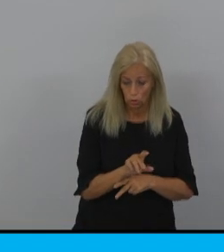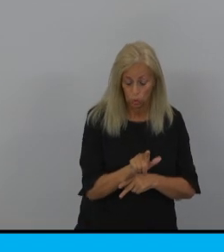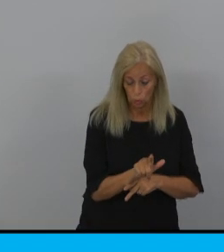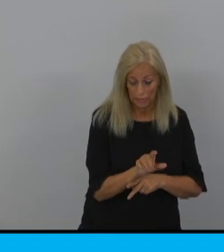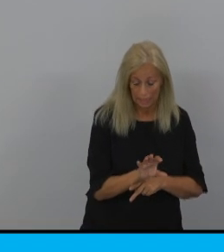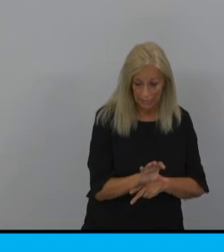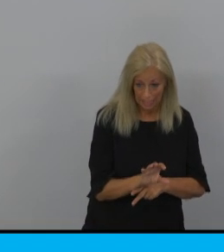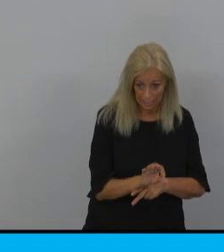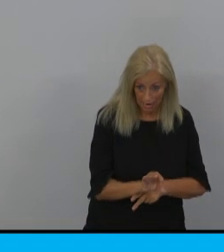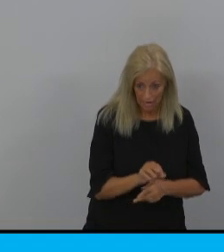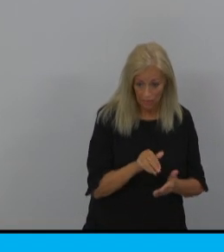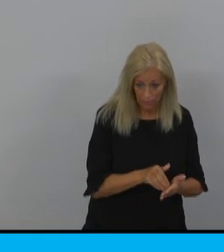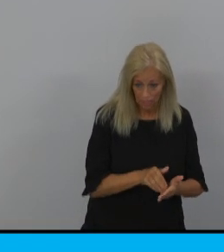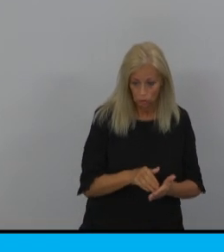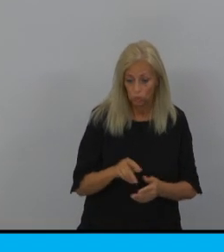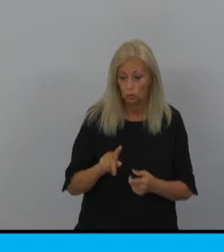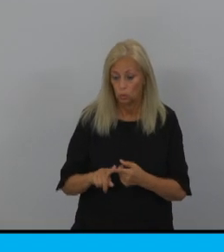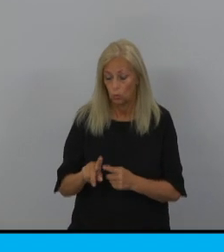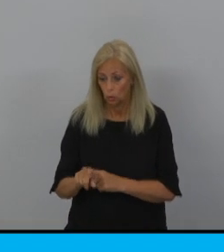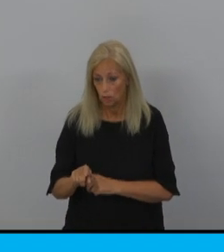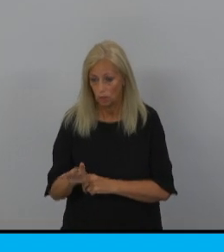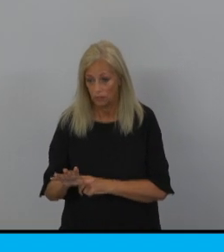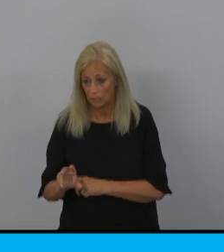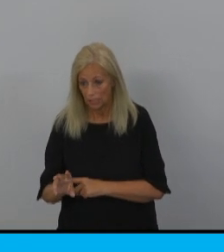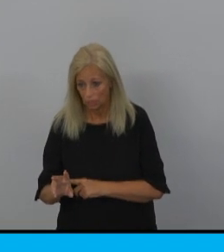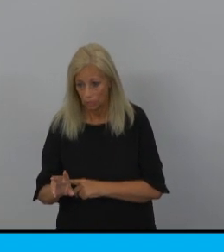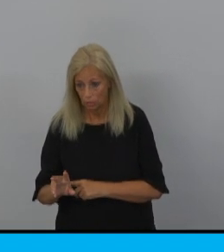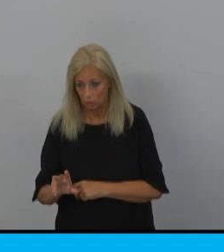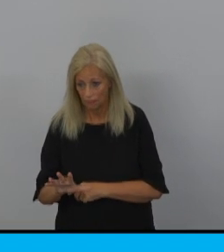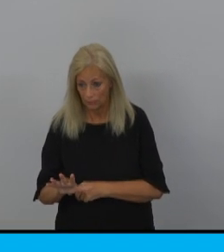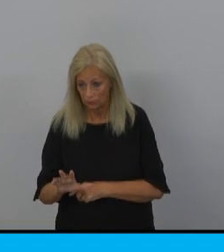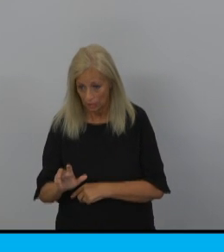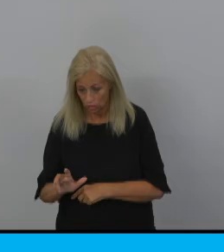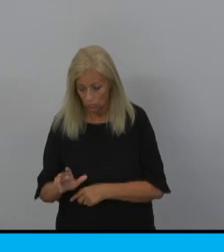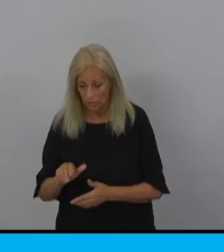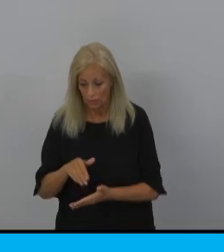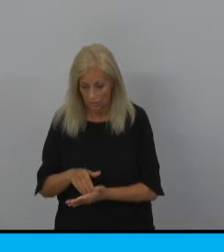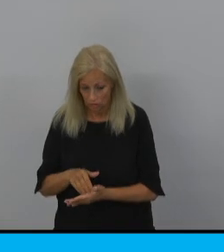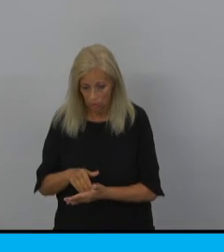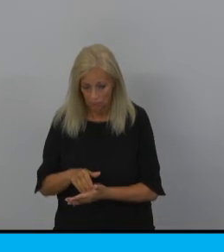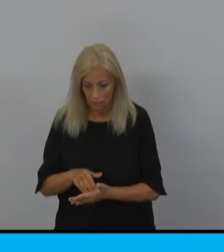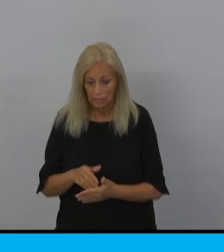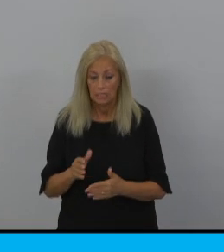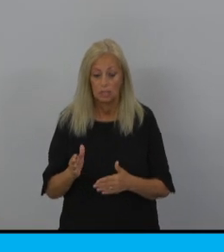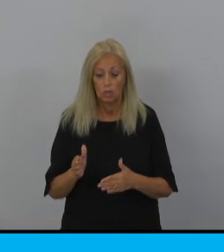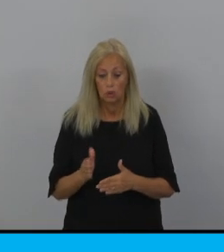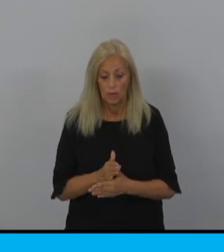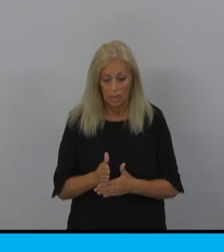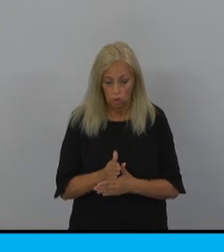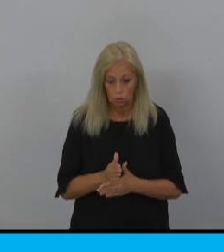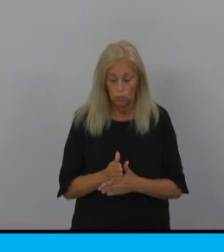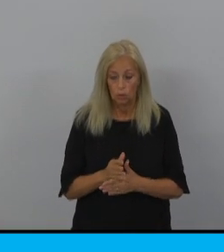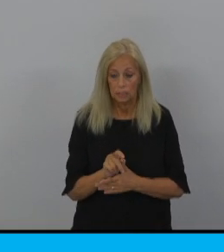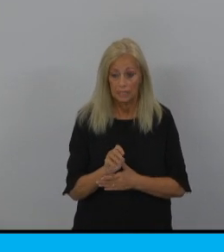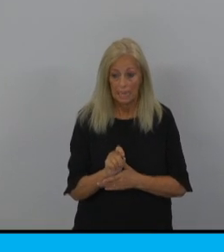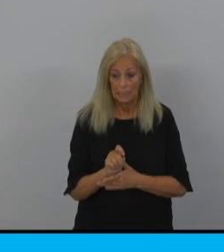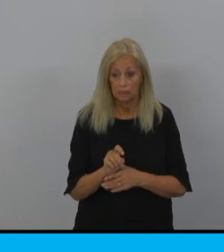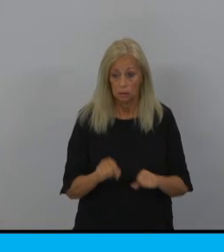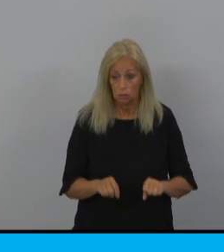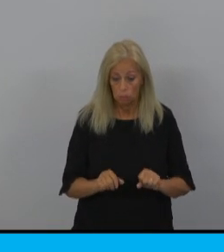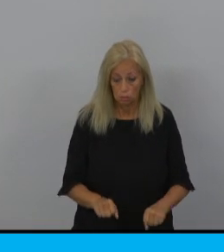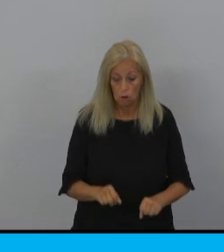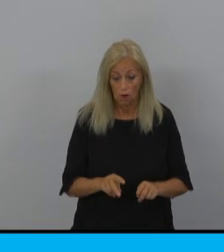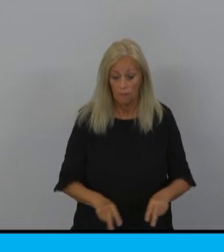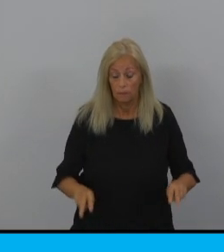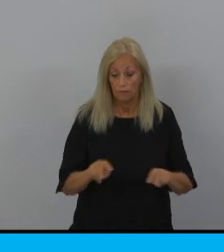129,000 to 153,000. So that brings the average taxable value of